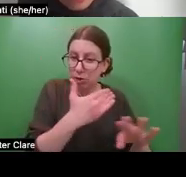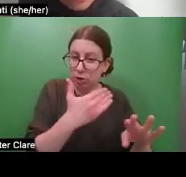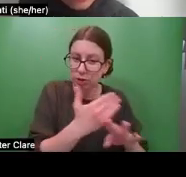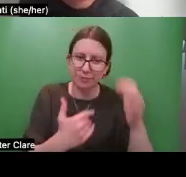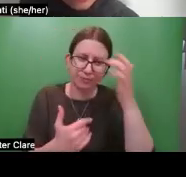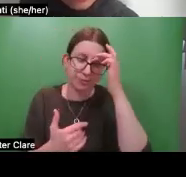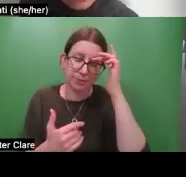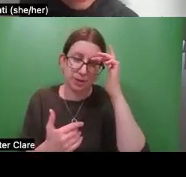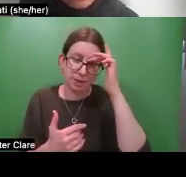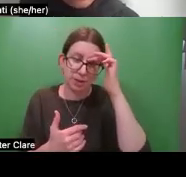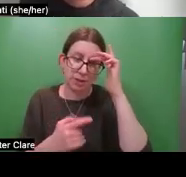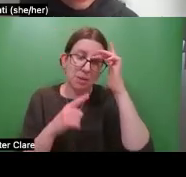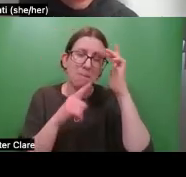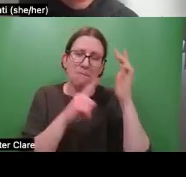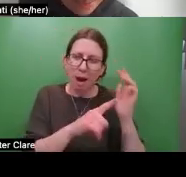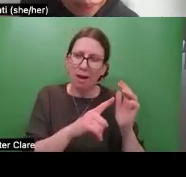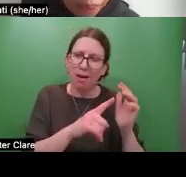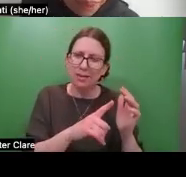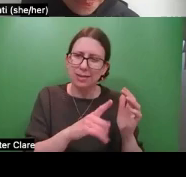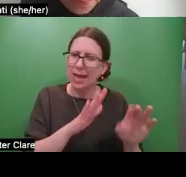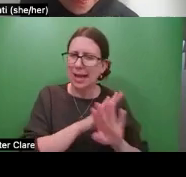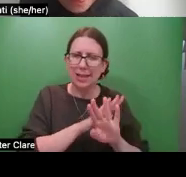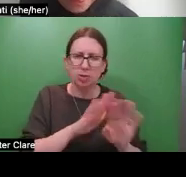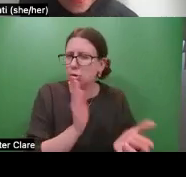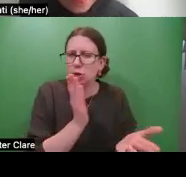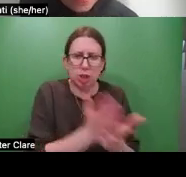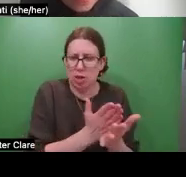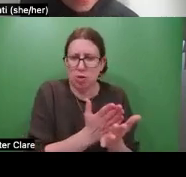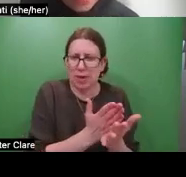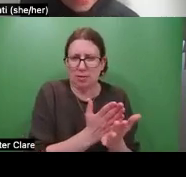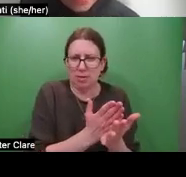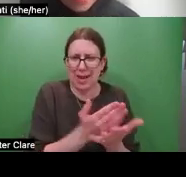it's not a genuine internal state.